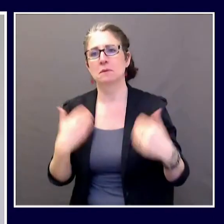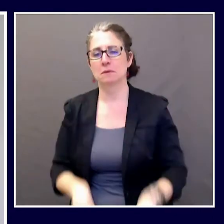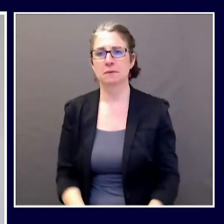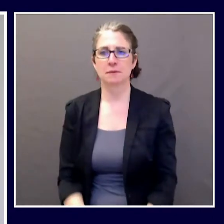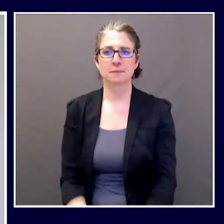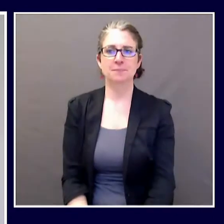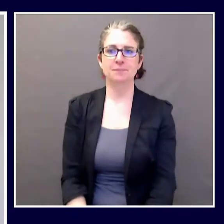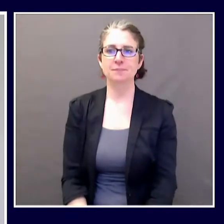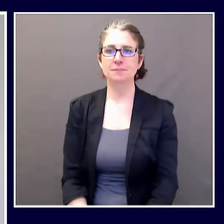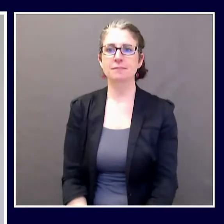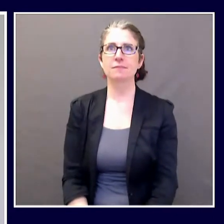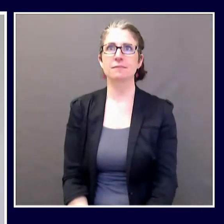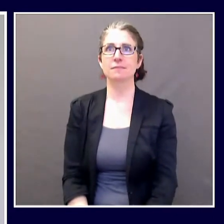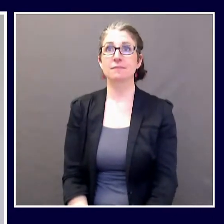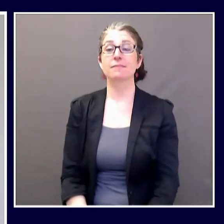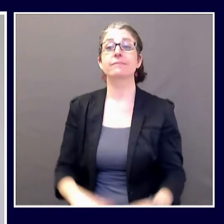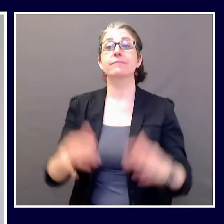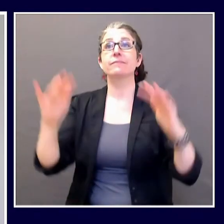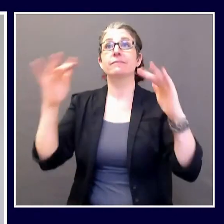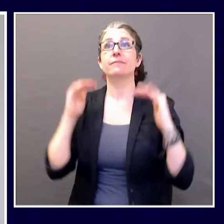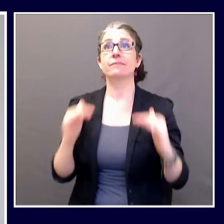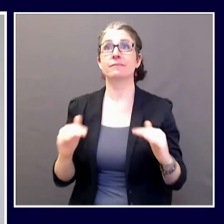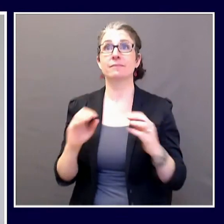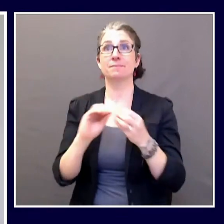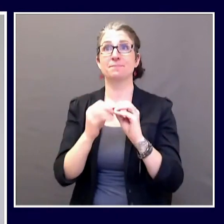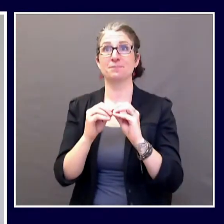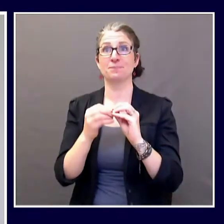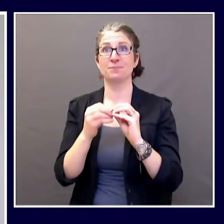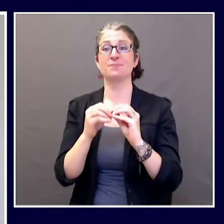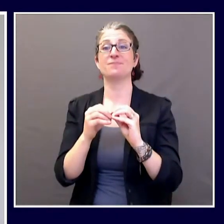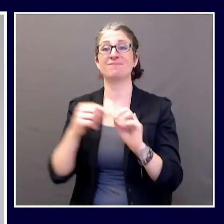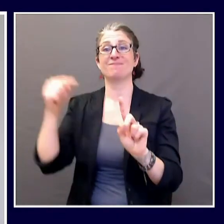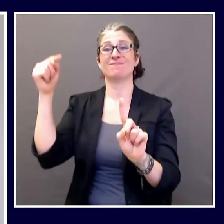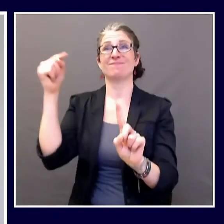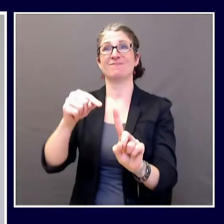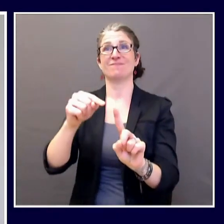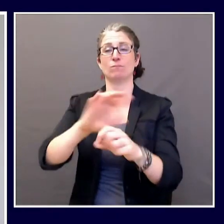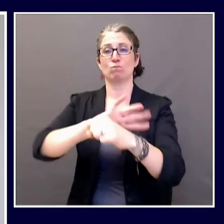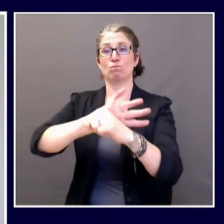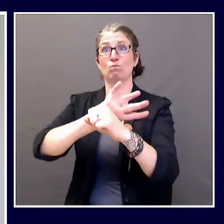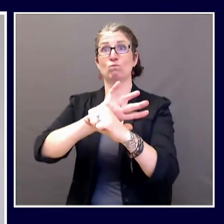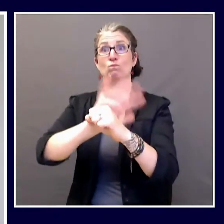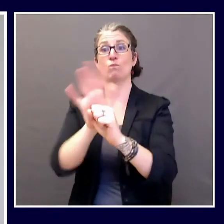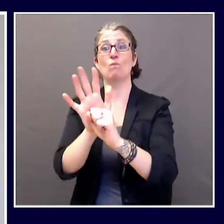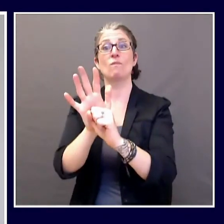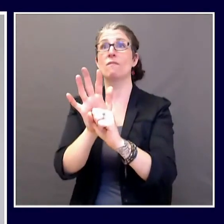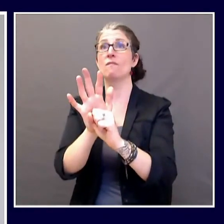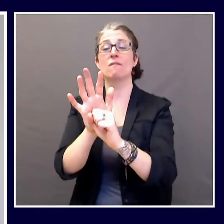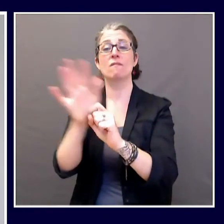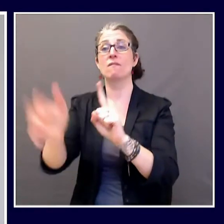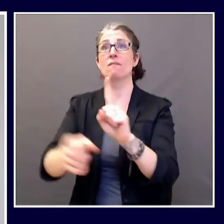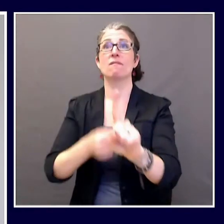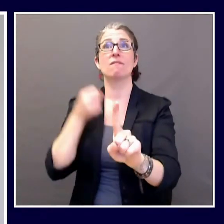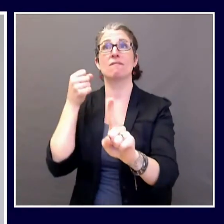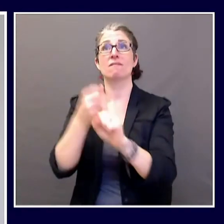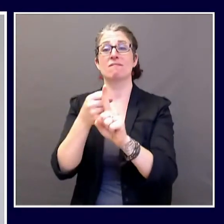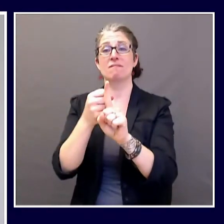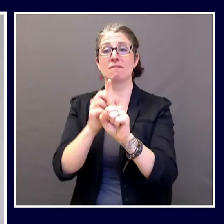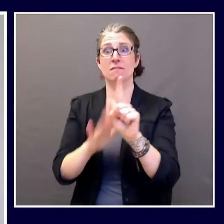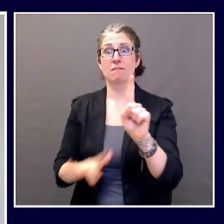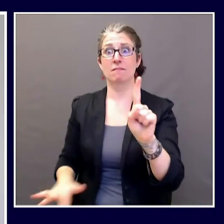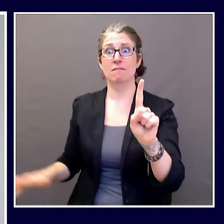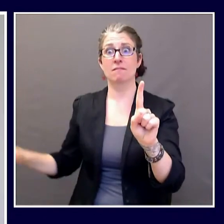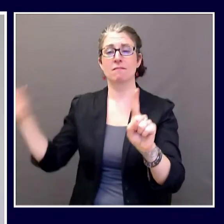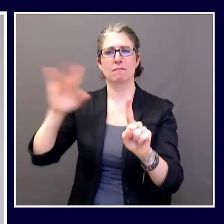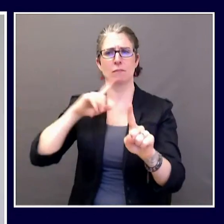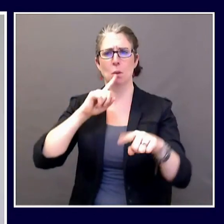diverse and collaborative our response to COVID-19 has been. Here's what I mean. The